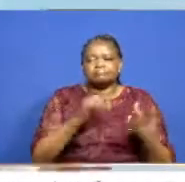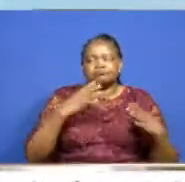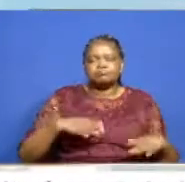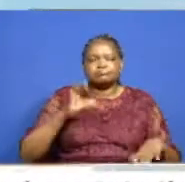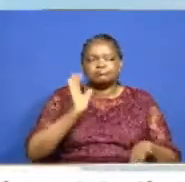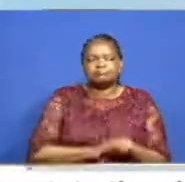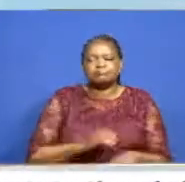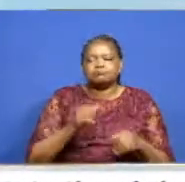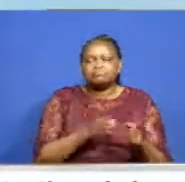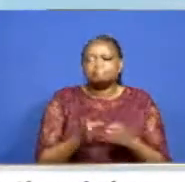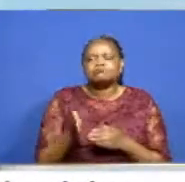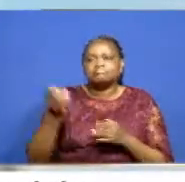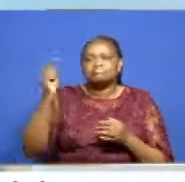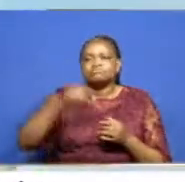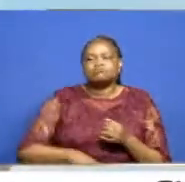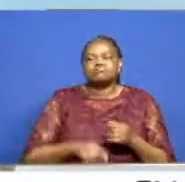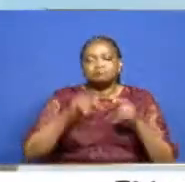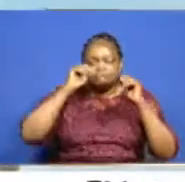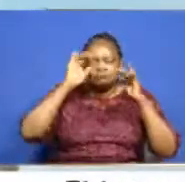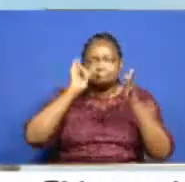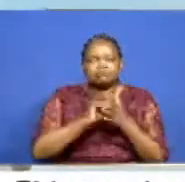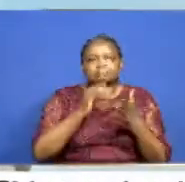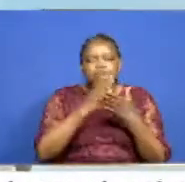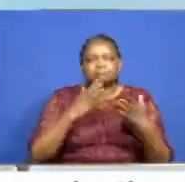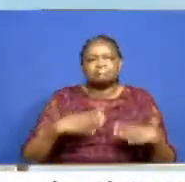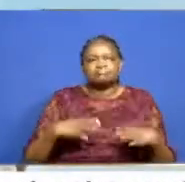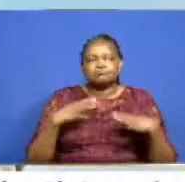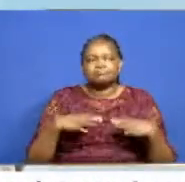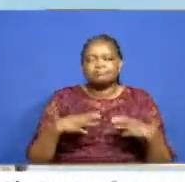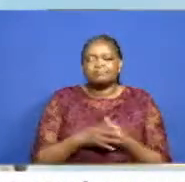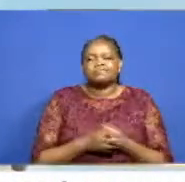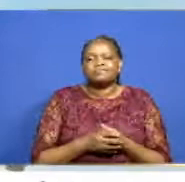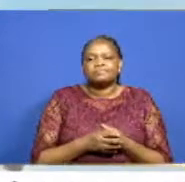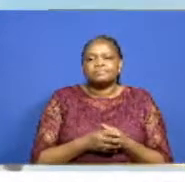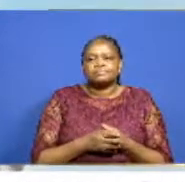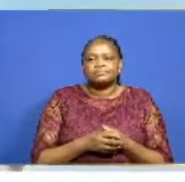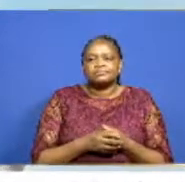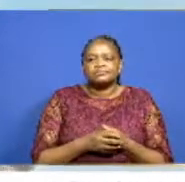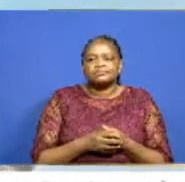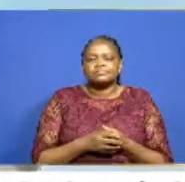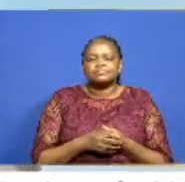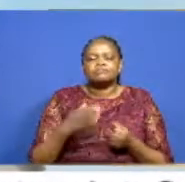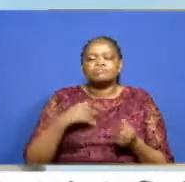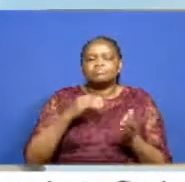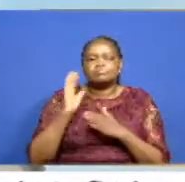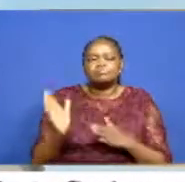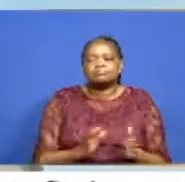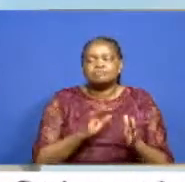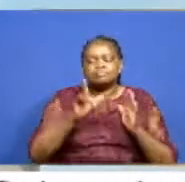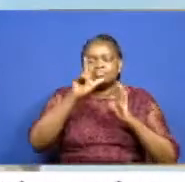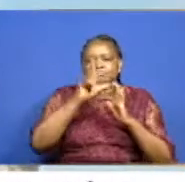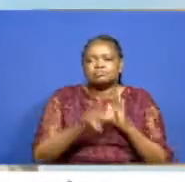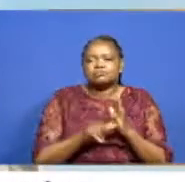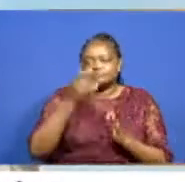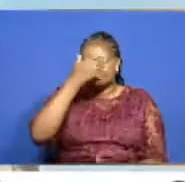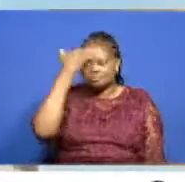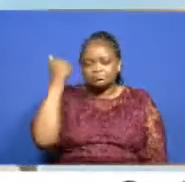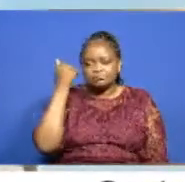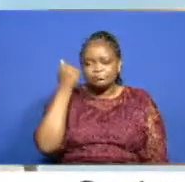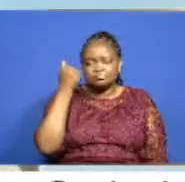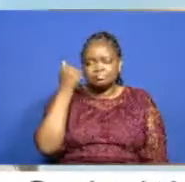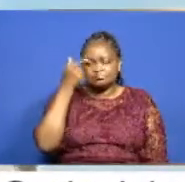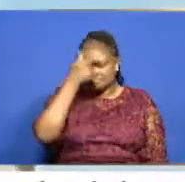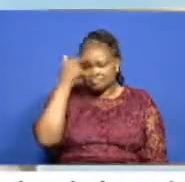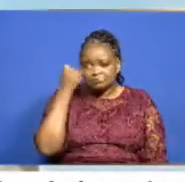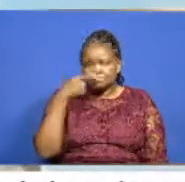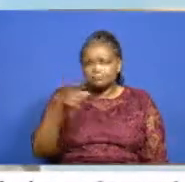opportunity to come there. You realize even some people also now want to organize lessons because they think they are more clever.